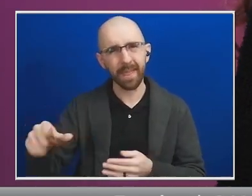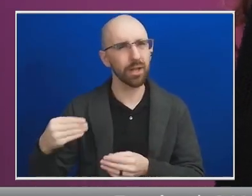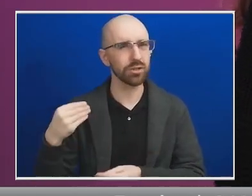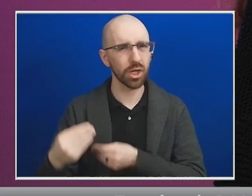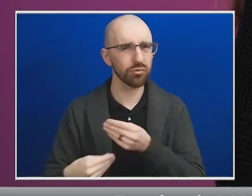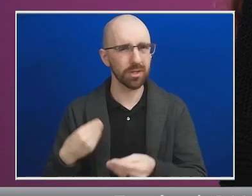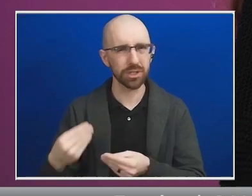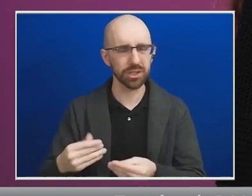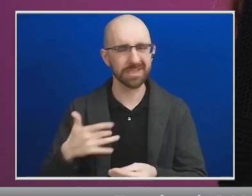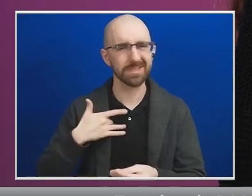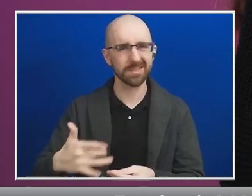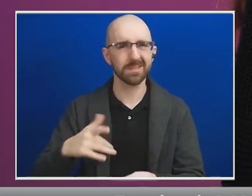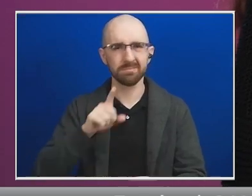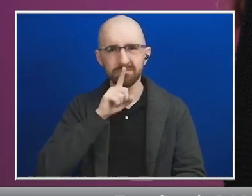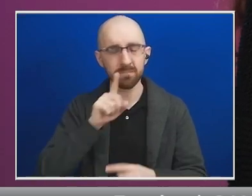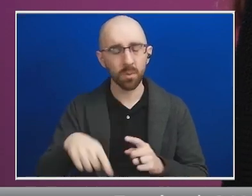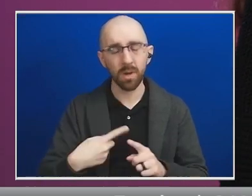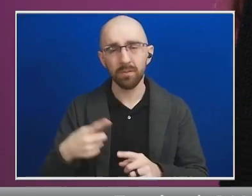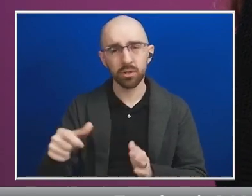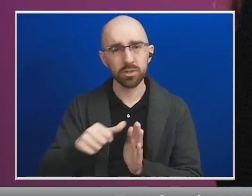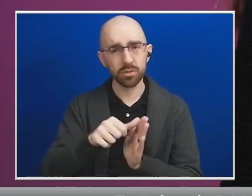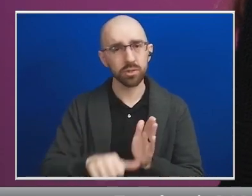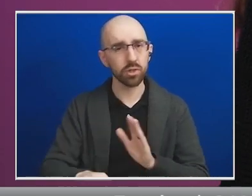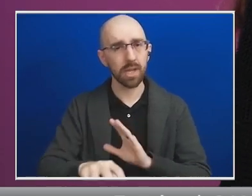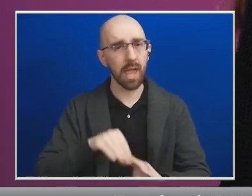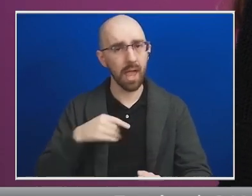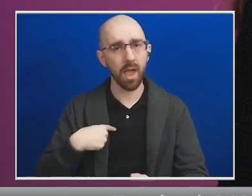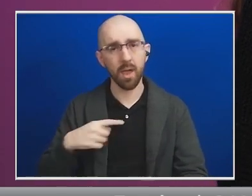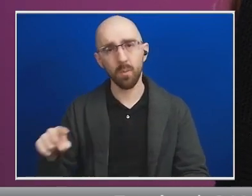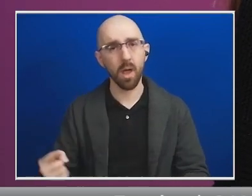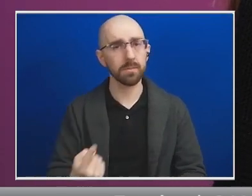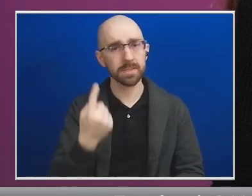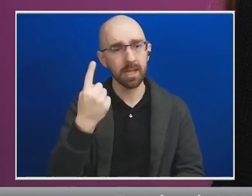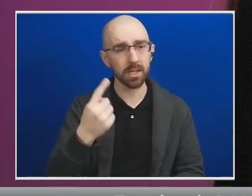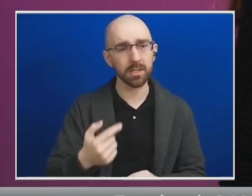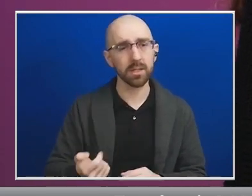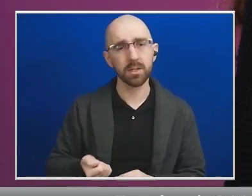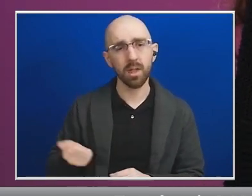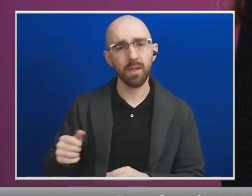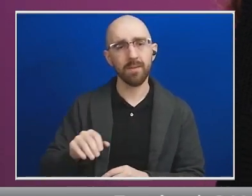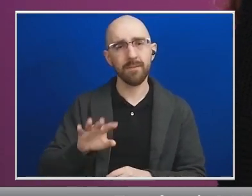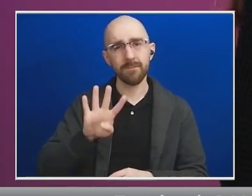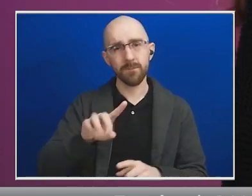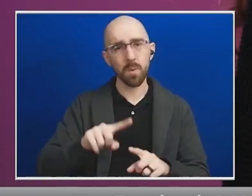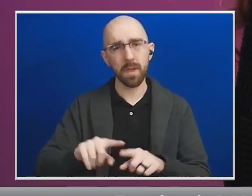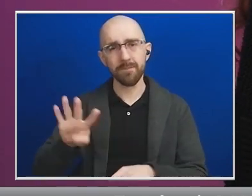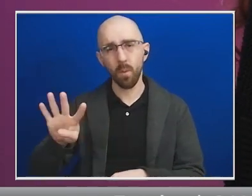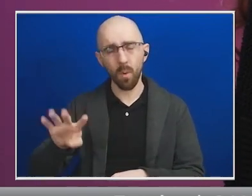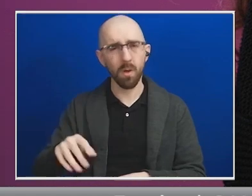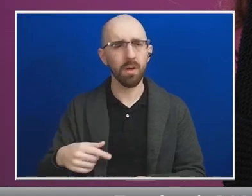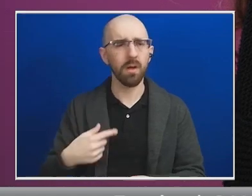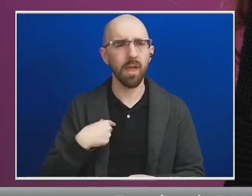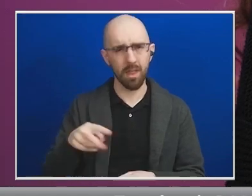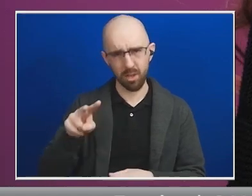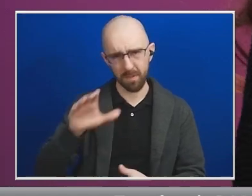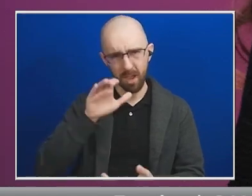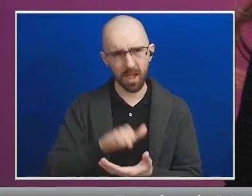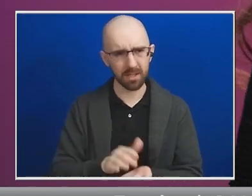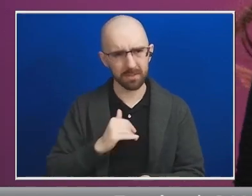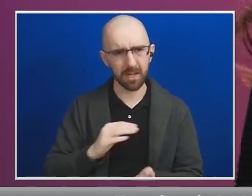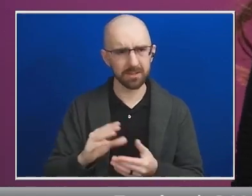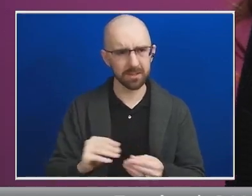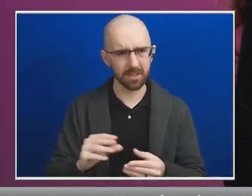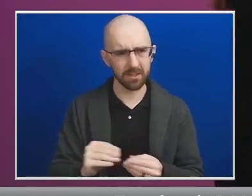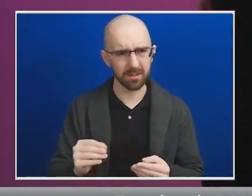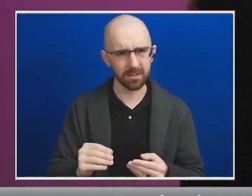When he came out of surgery and I went upstairs and they took off the little 4x4, I sat there and looked at my husband and I said, "Oh my God, that's